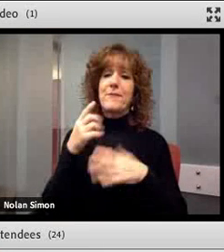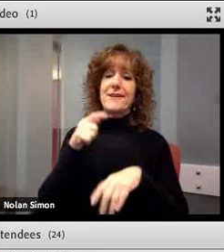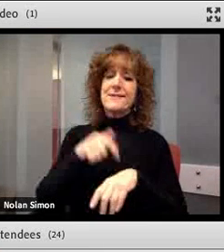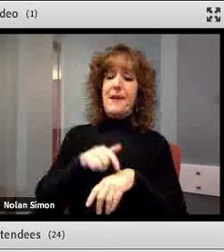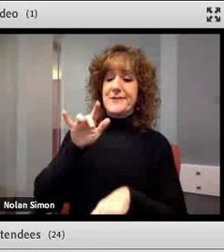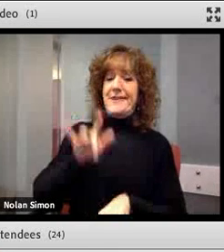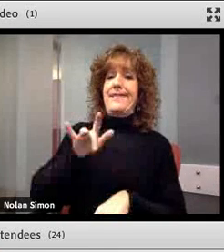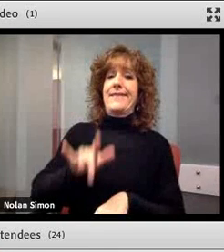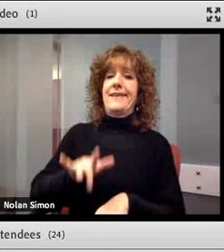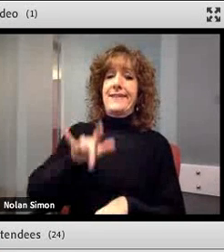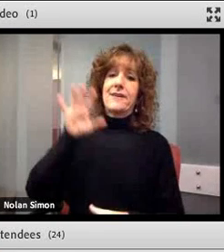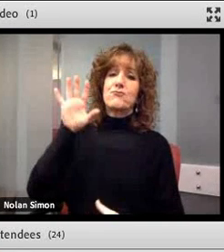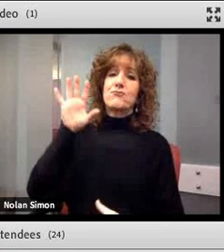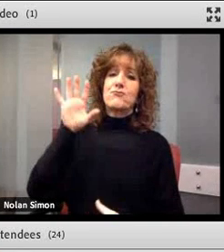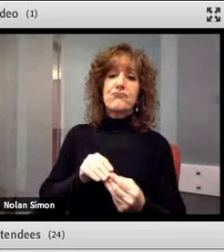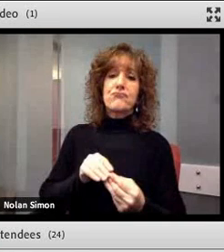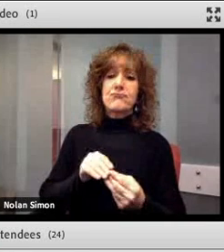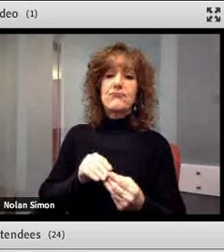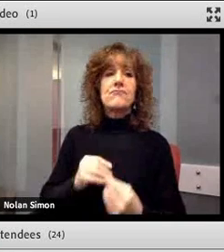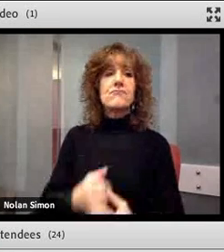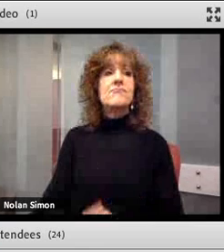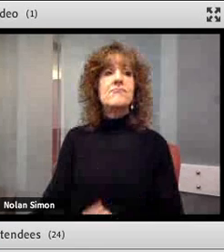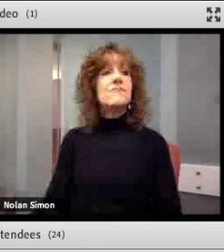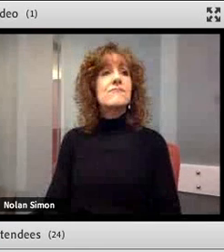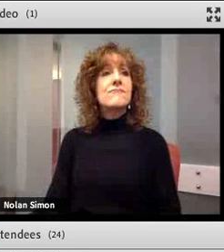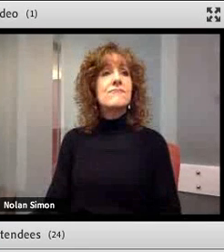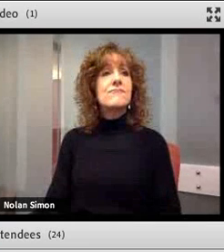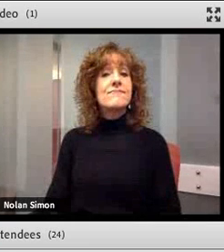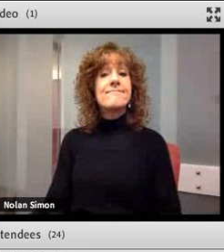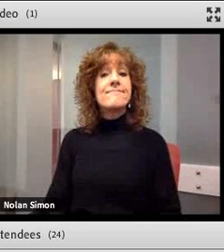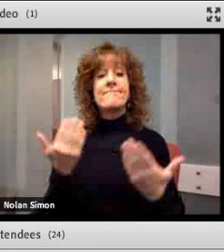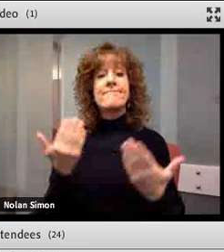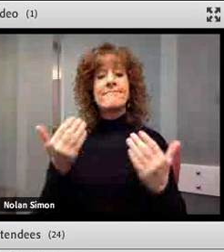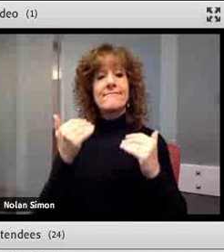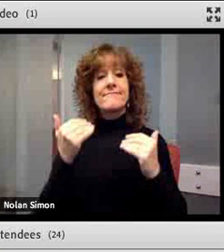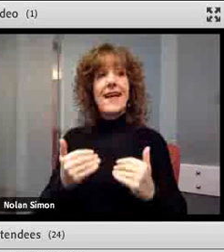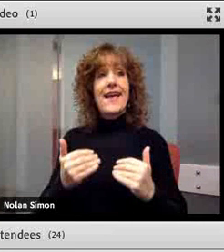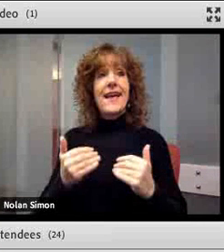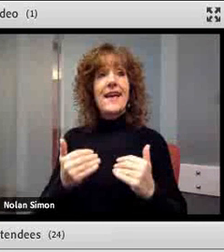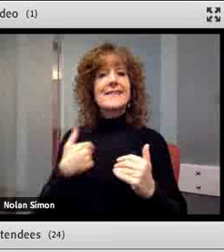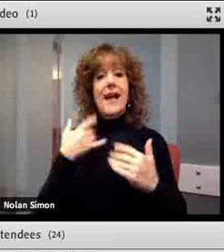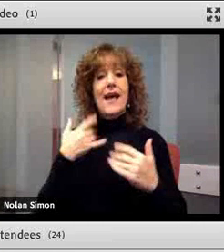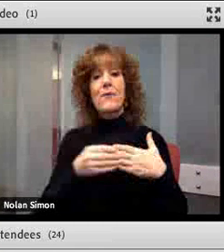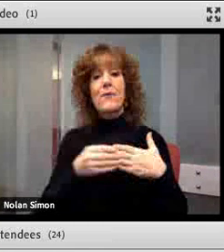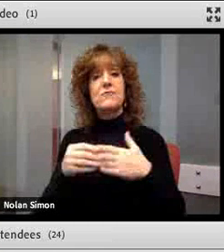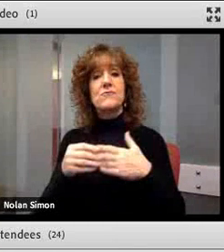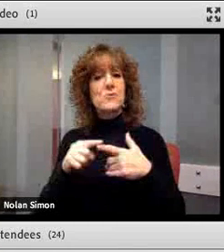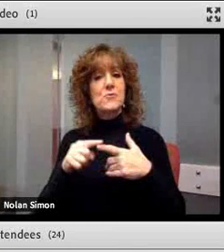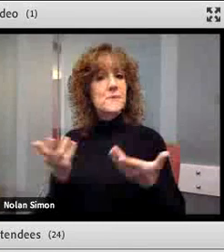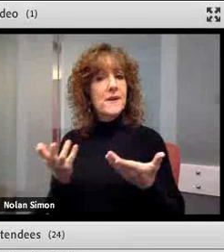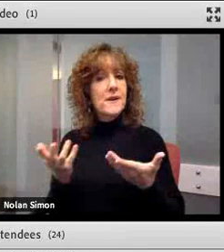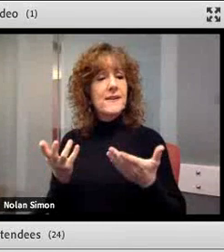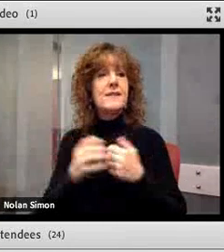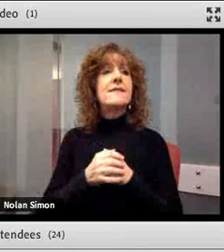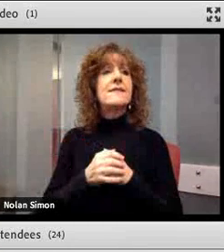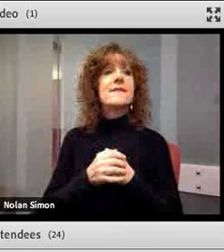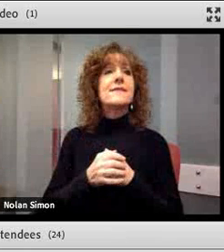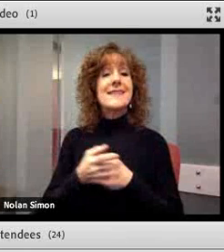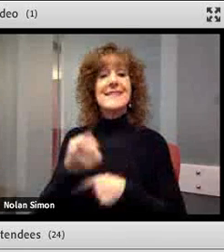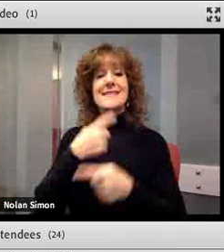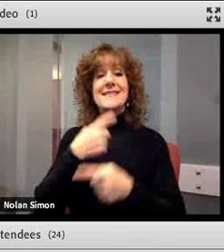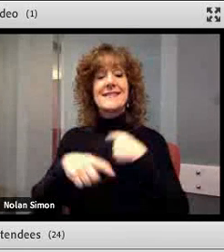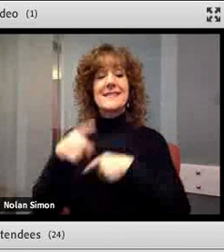to do. So the next one I'm going to take you to is